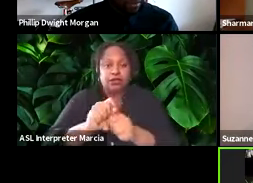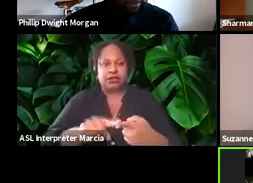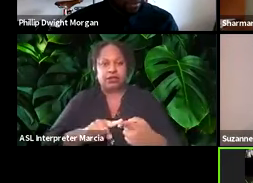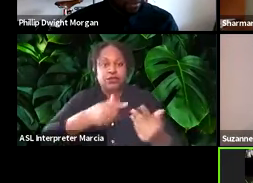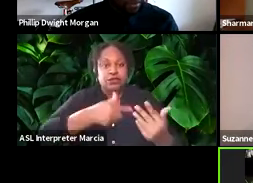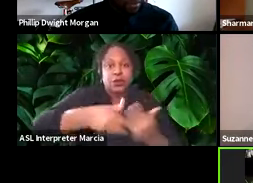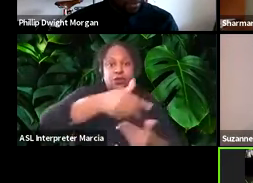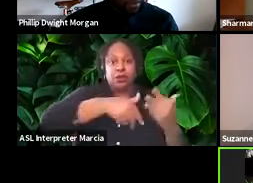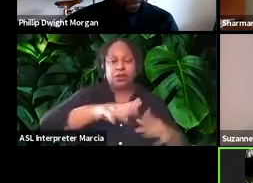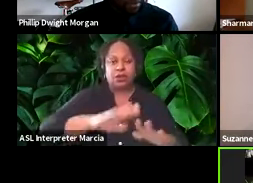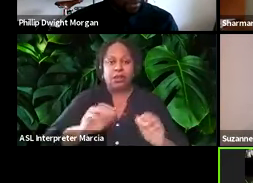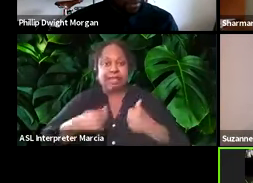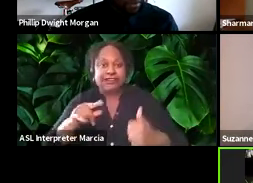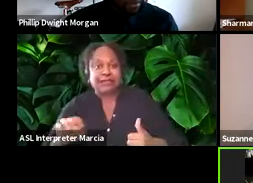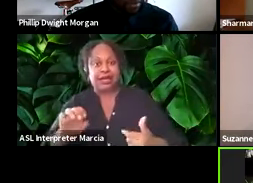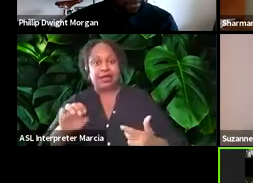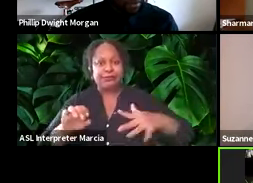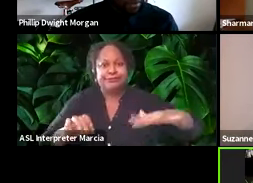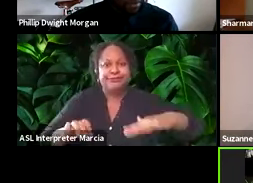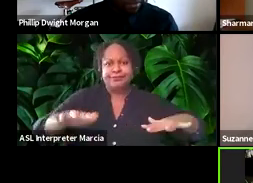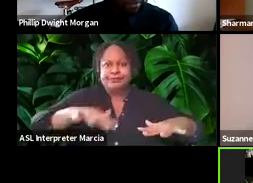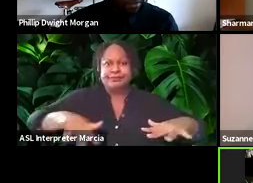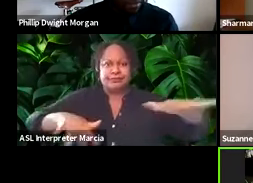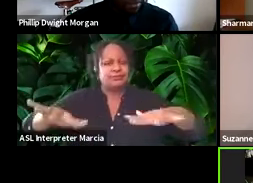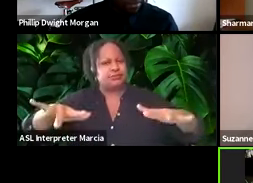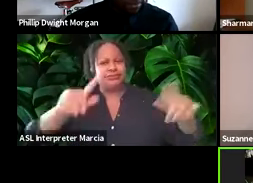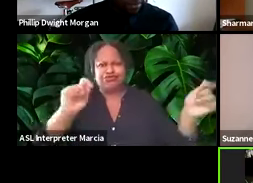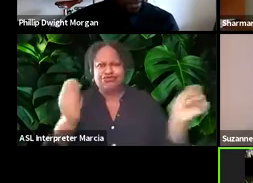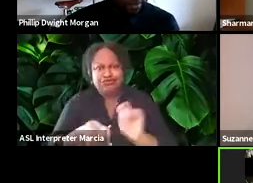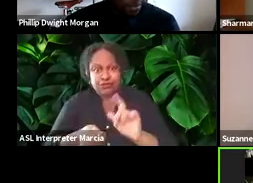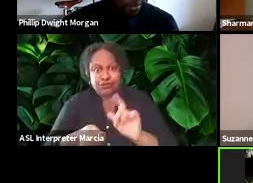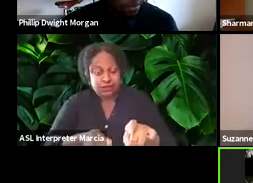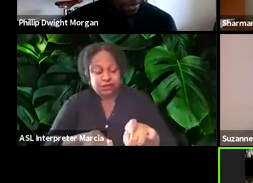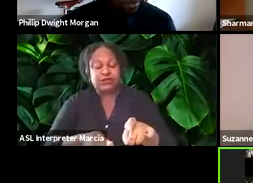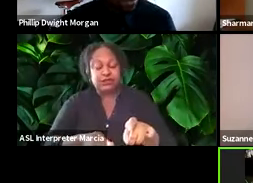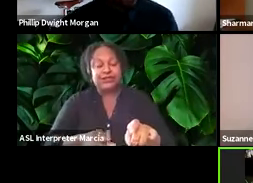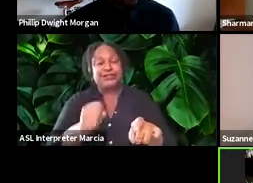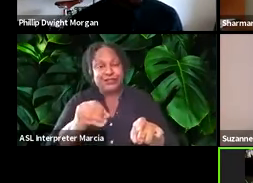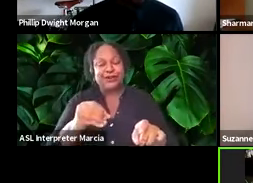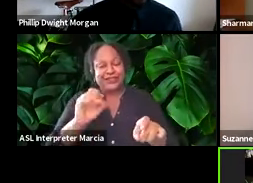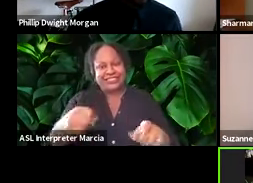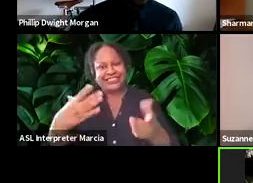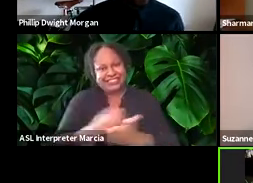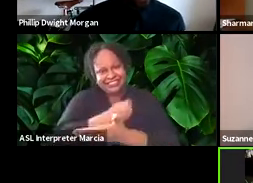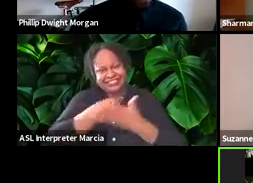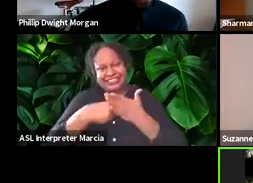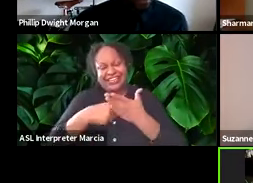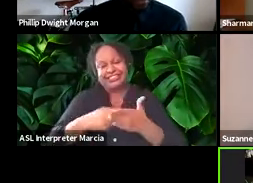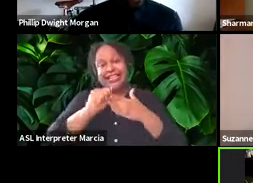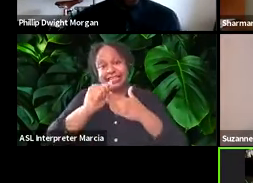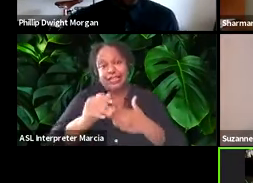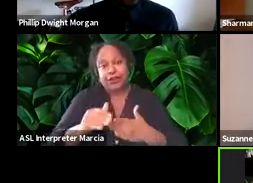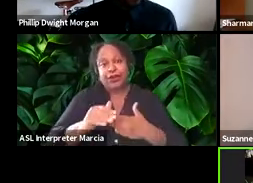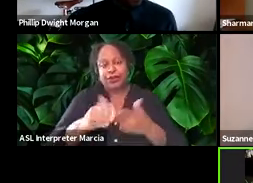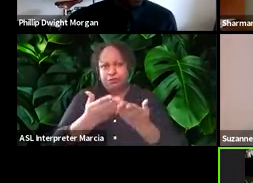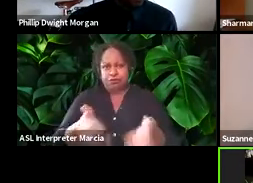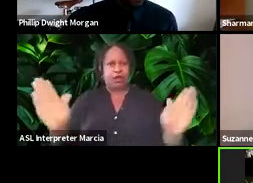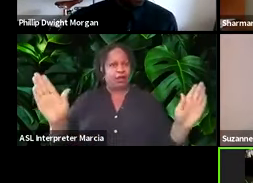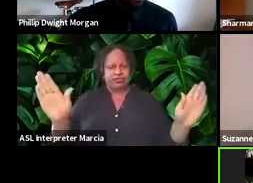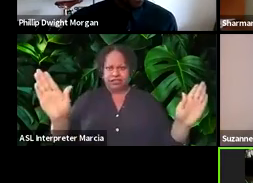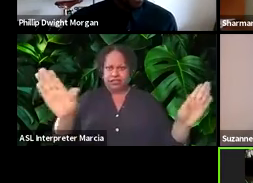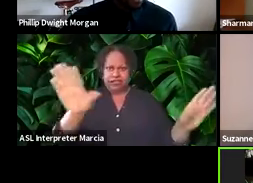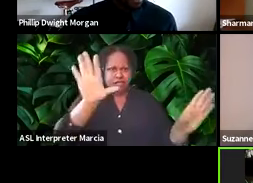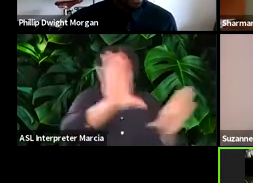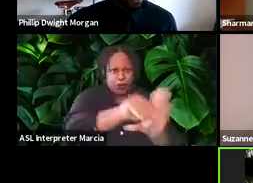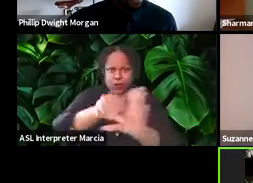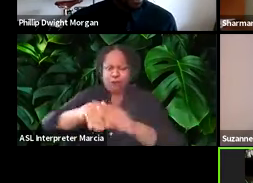social space, a lifestyle space, there's so many places where that needs to happen. So we need to be talking about leadership broadly that way.